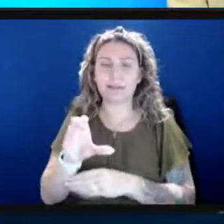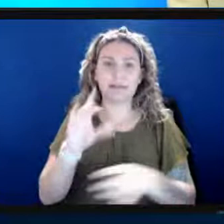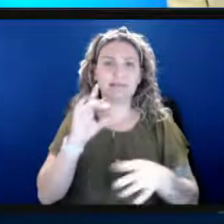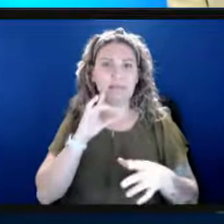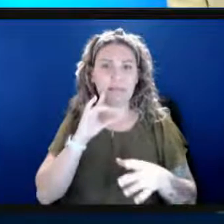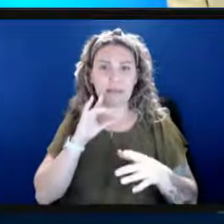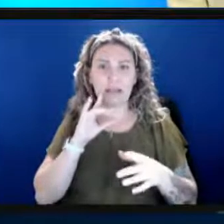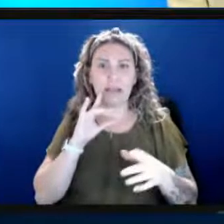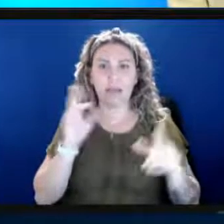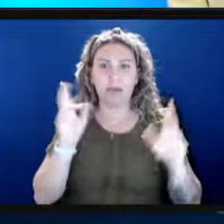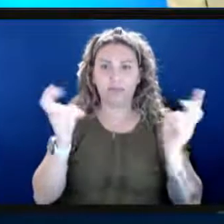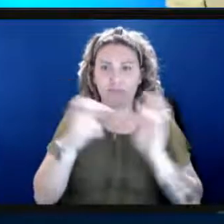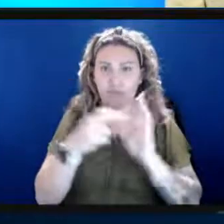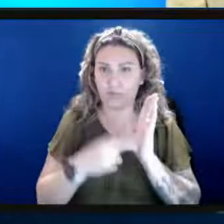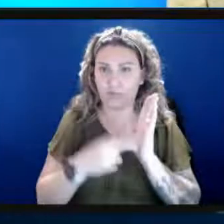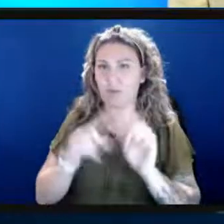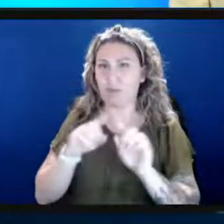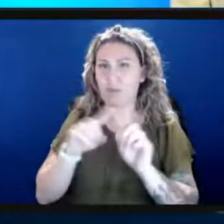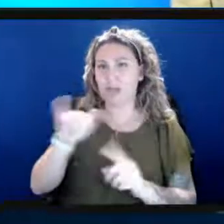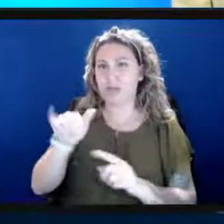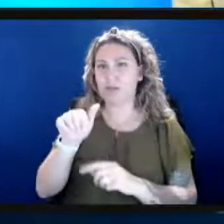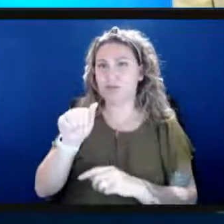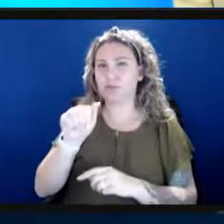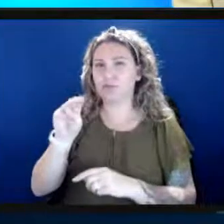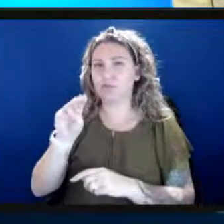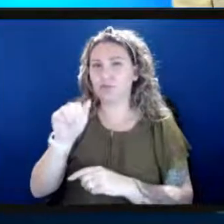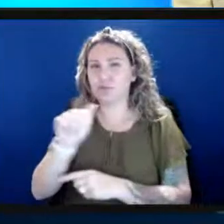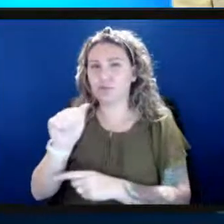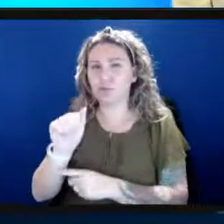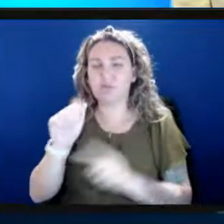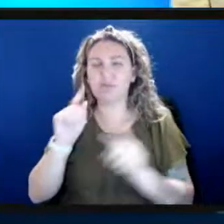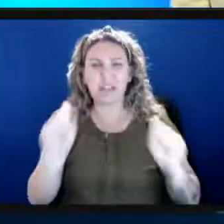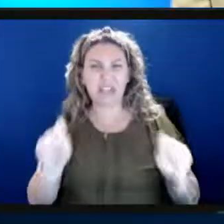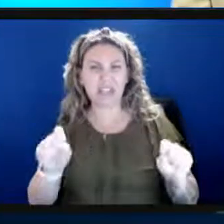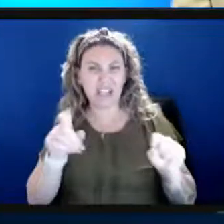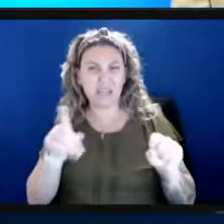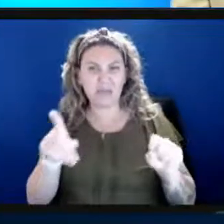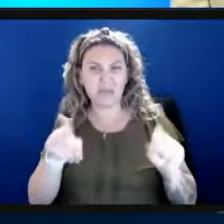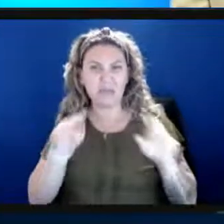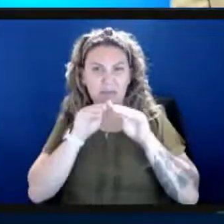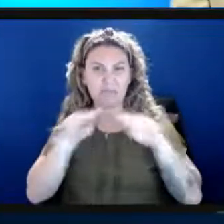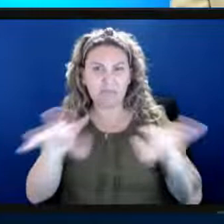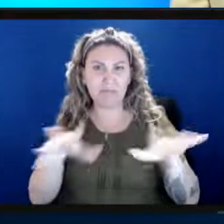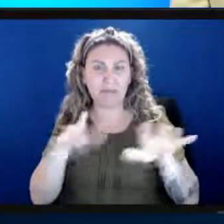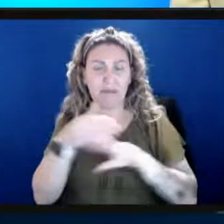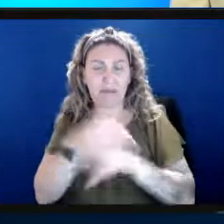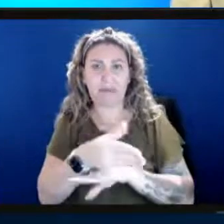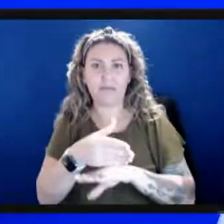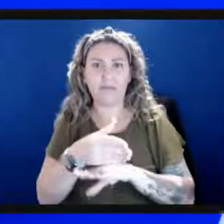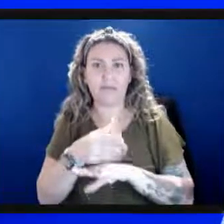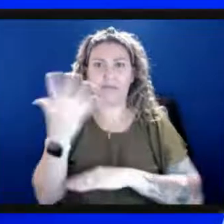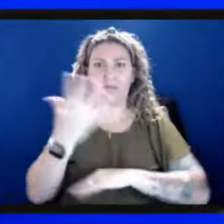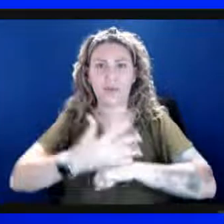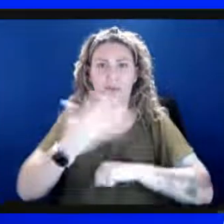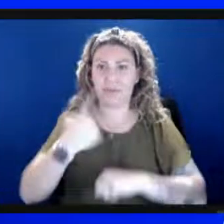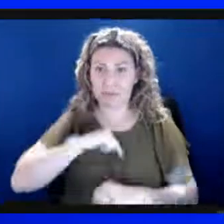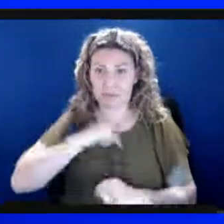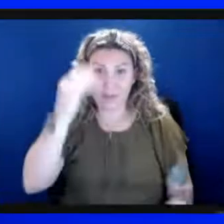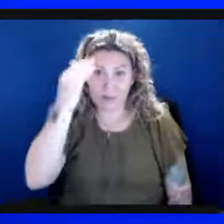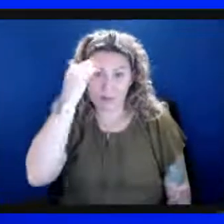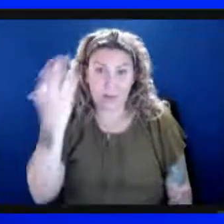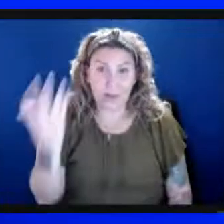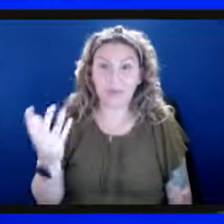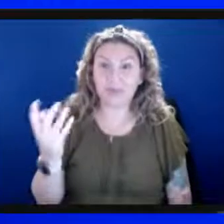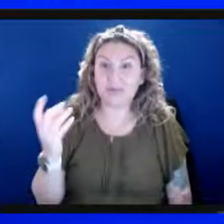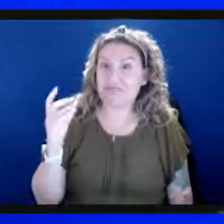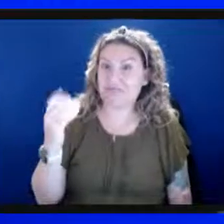out, and it makes me wonder if people can still be contagious after 5 days. Yeah, I mean, we know that. We have known that. You